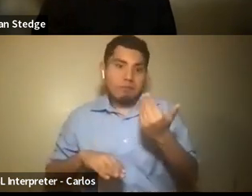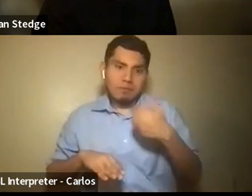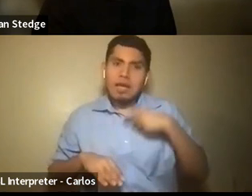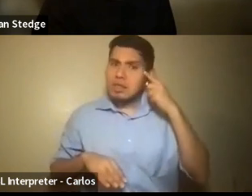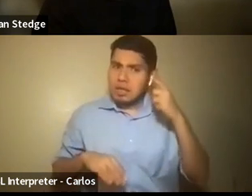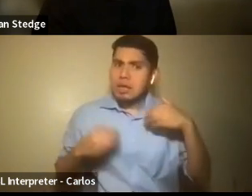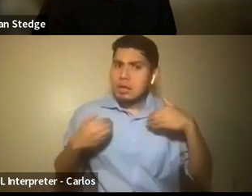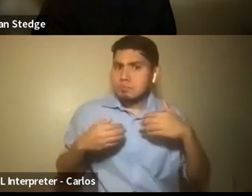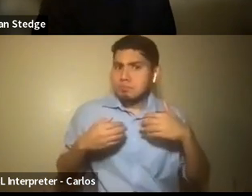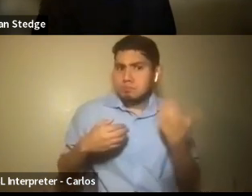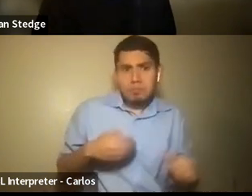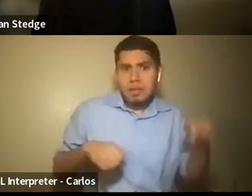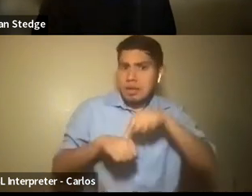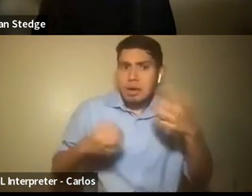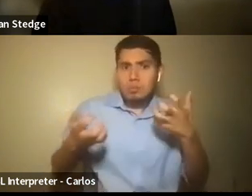it whenever we want to do it.